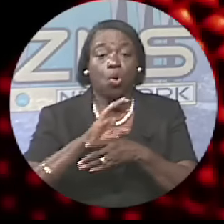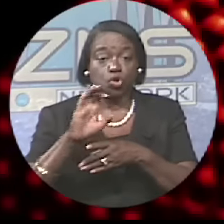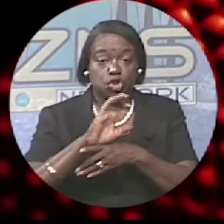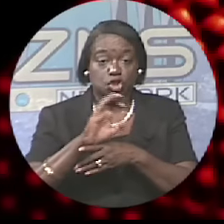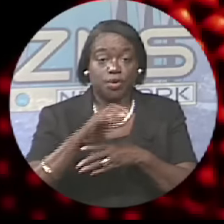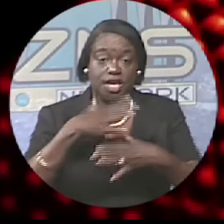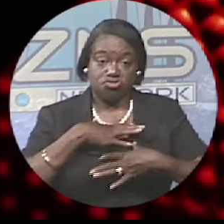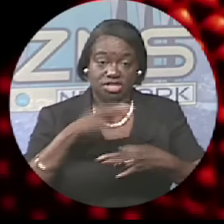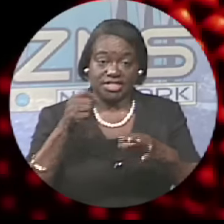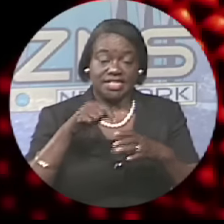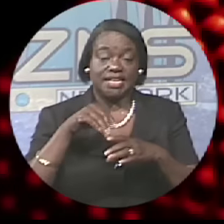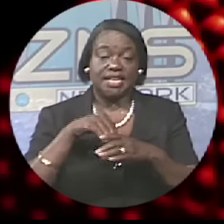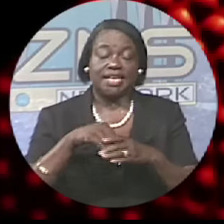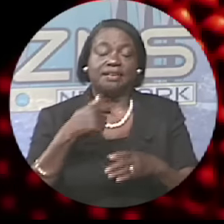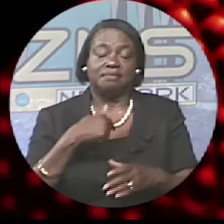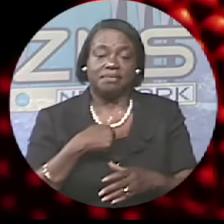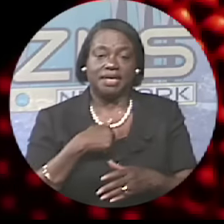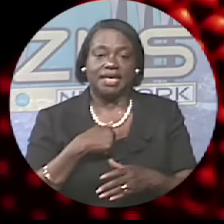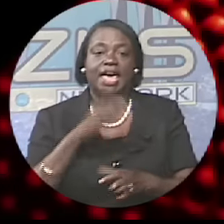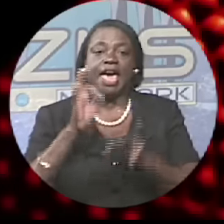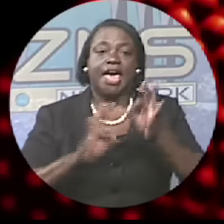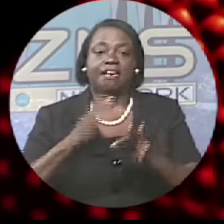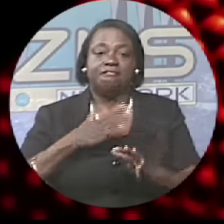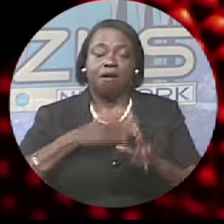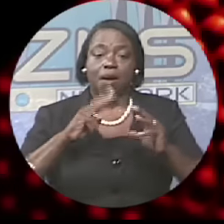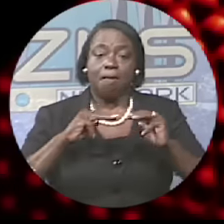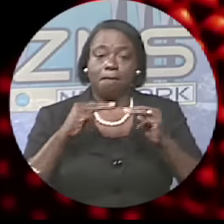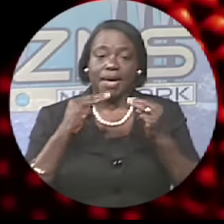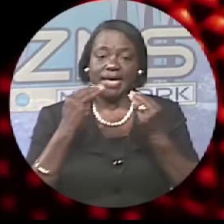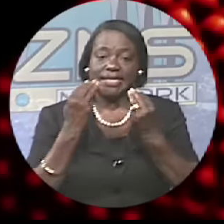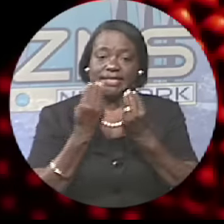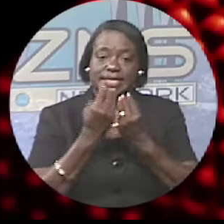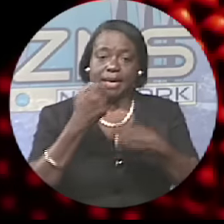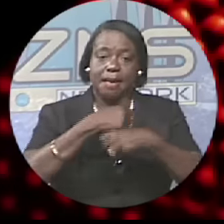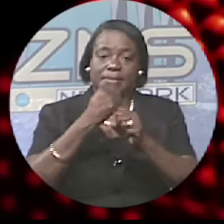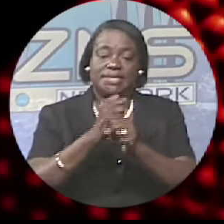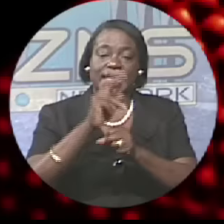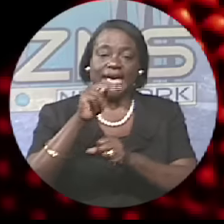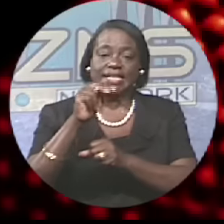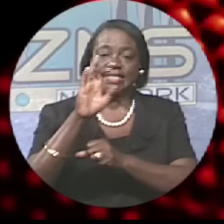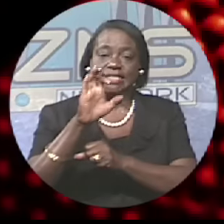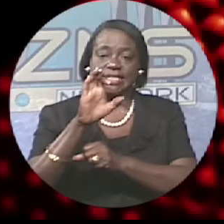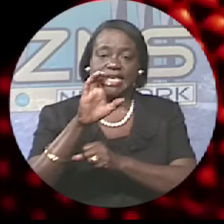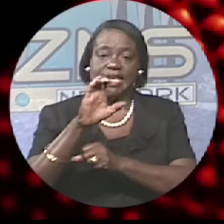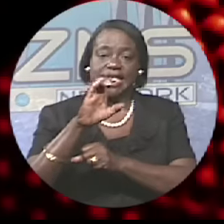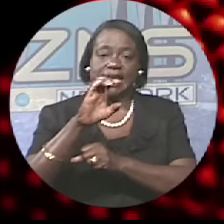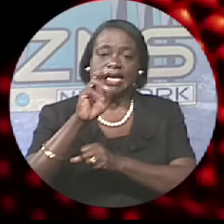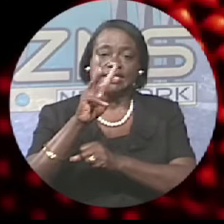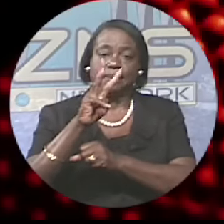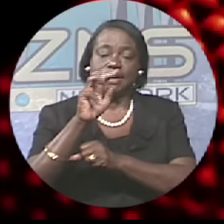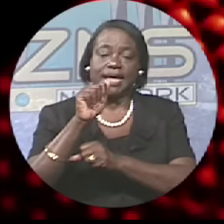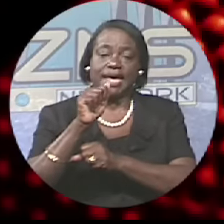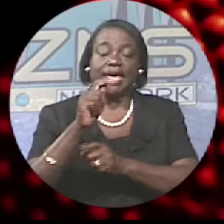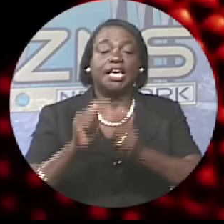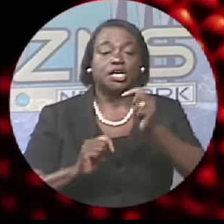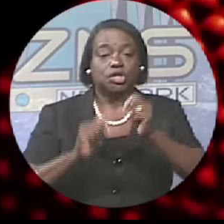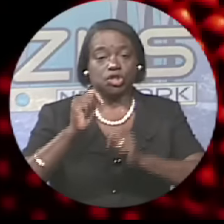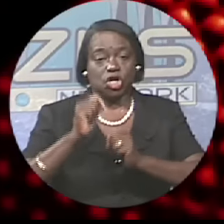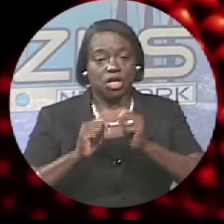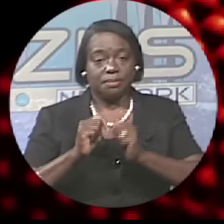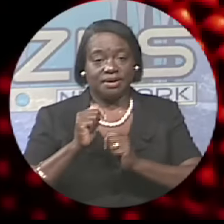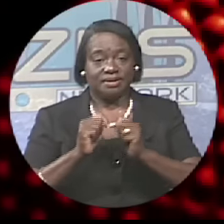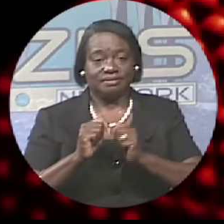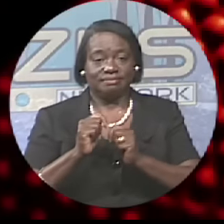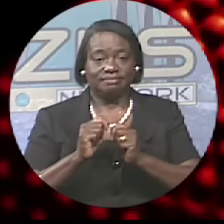me. So if our team makes it to the NCAA tournament come March Madness,